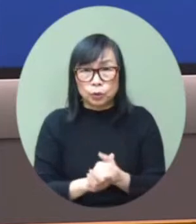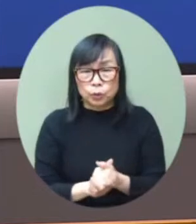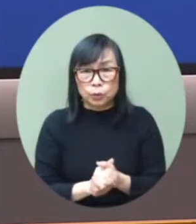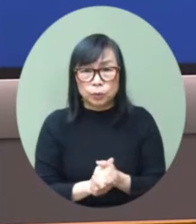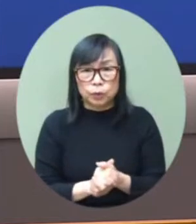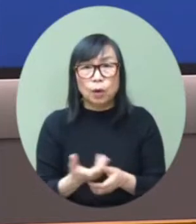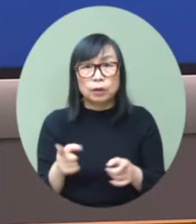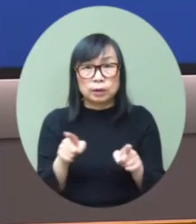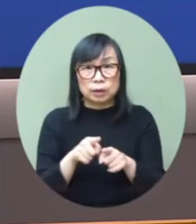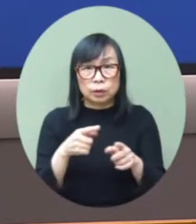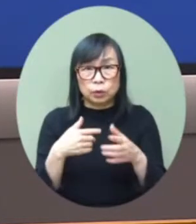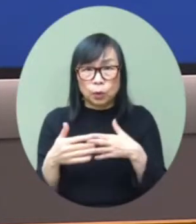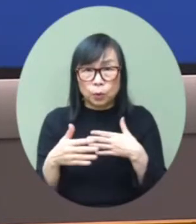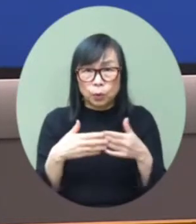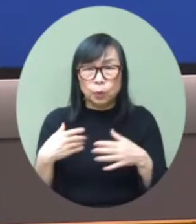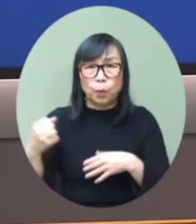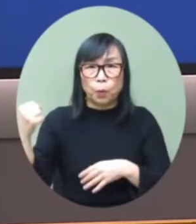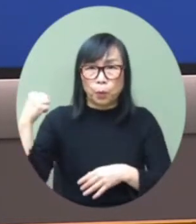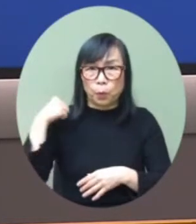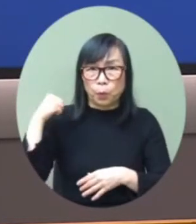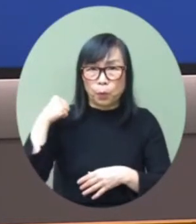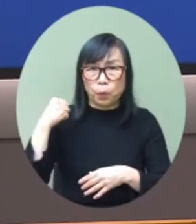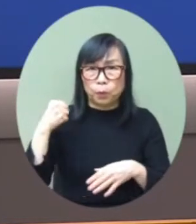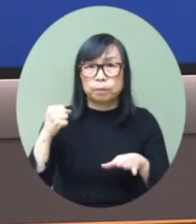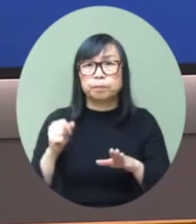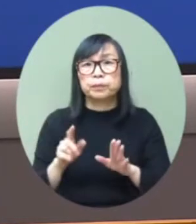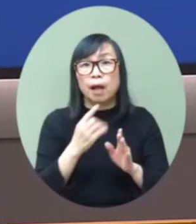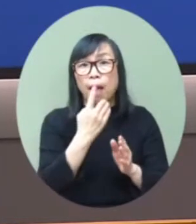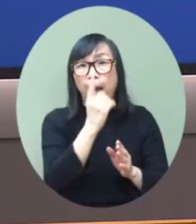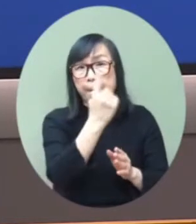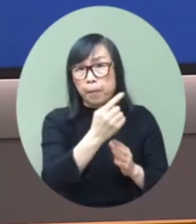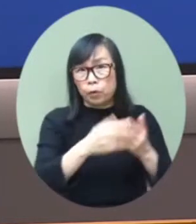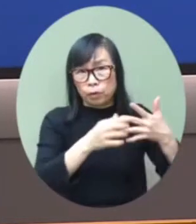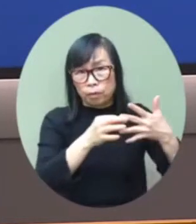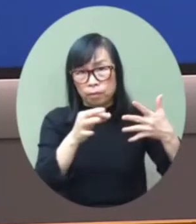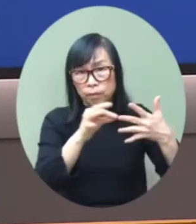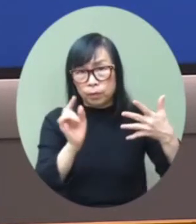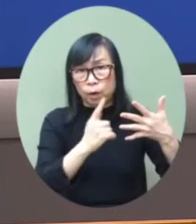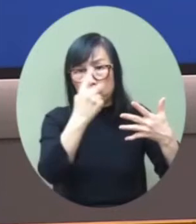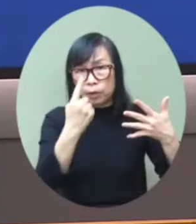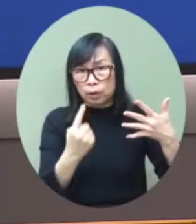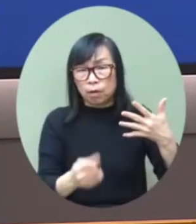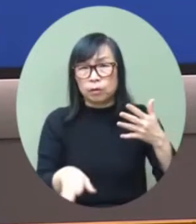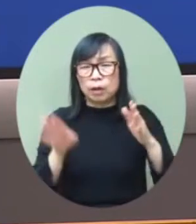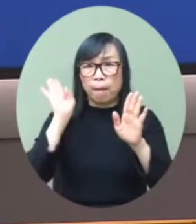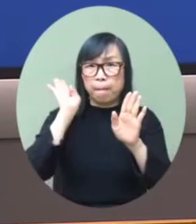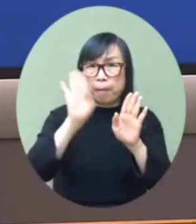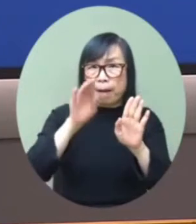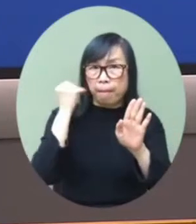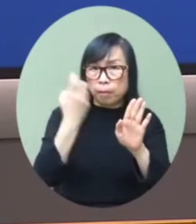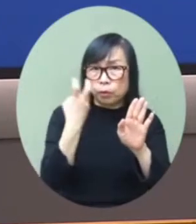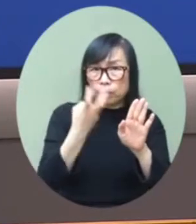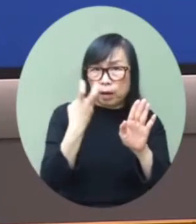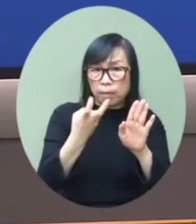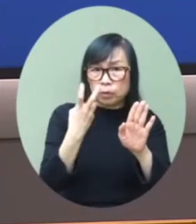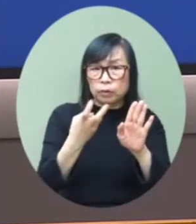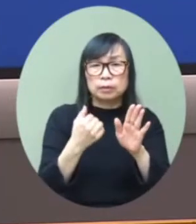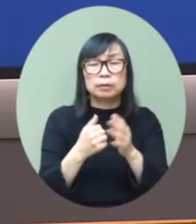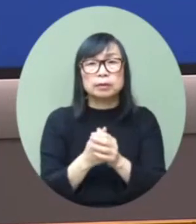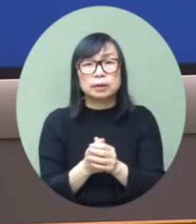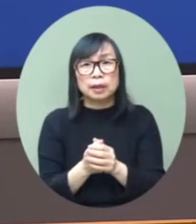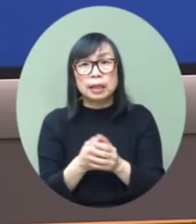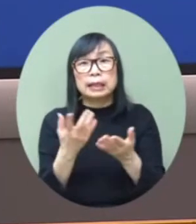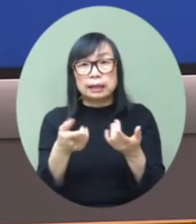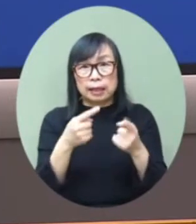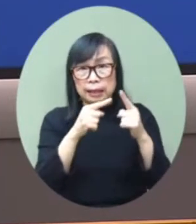100%? Sometimes it is difficult to do. When our staff members go